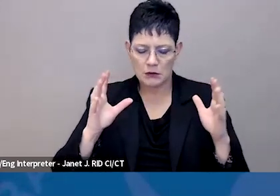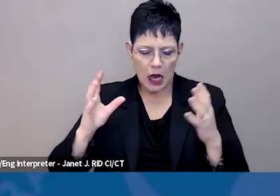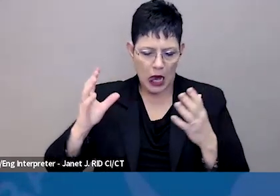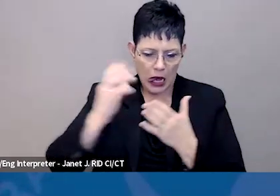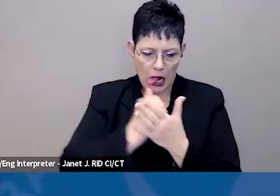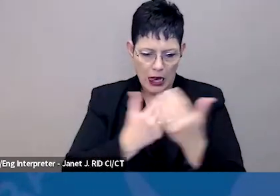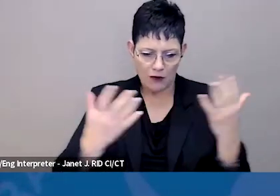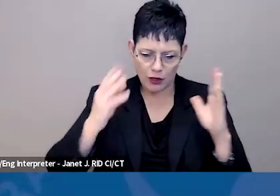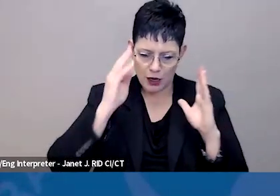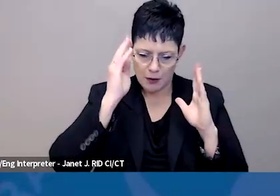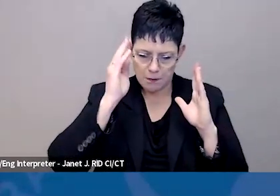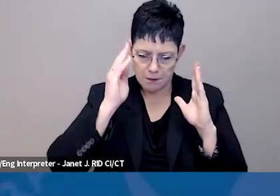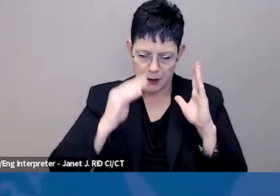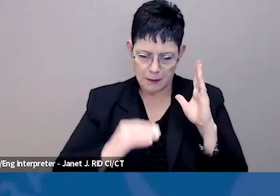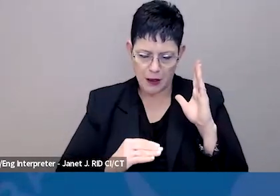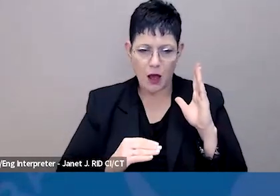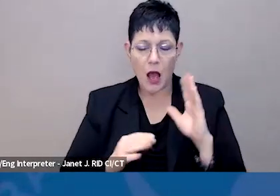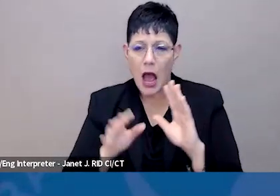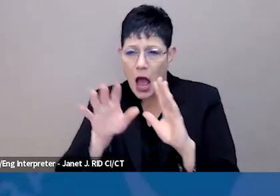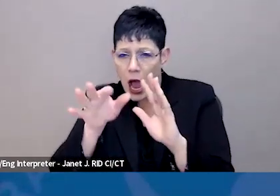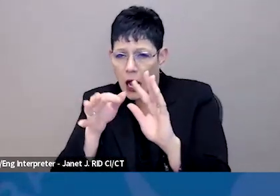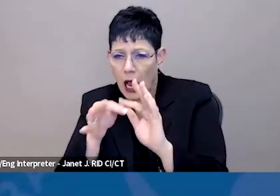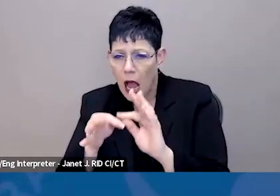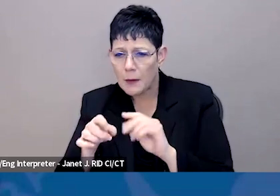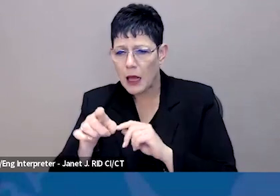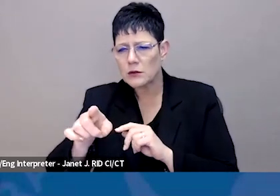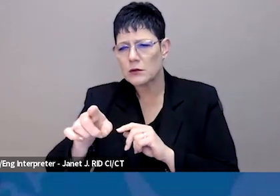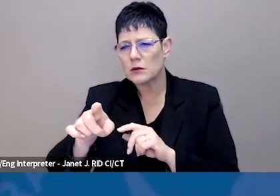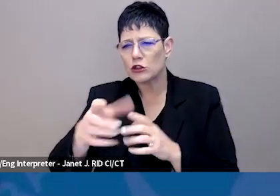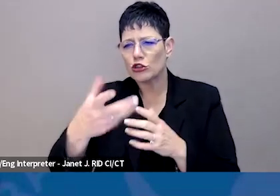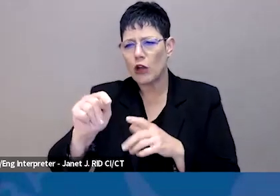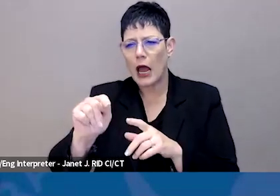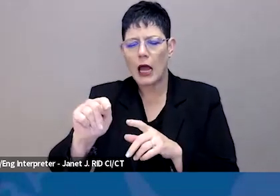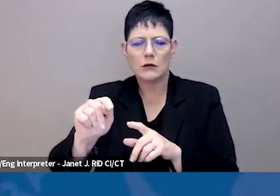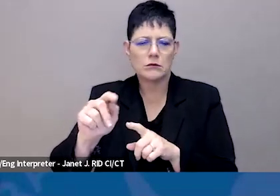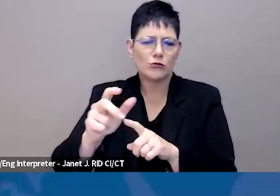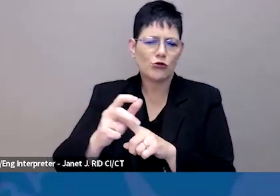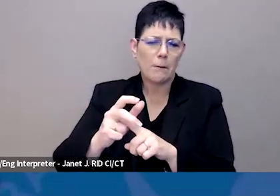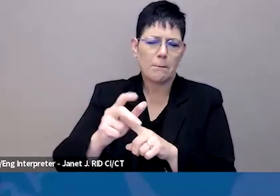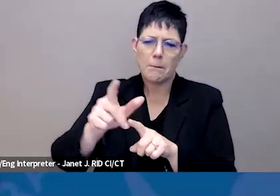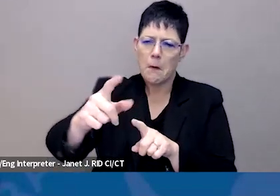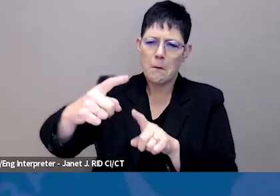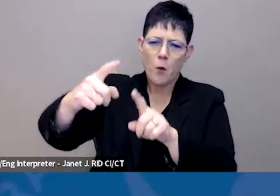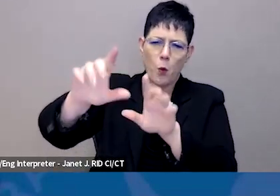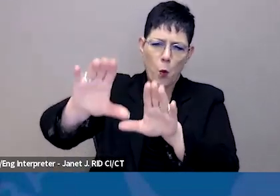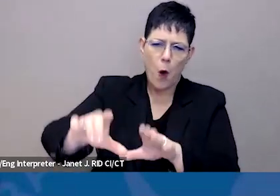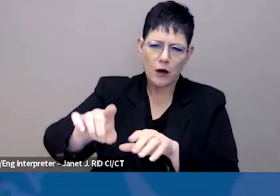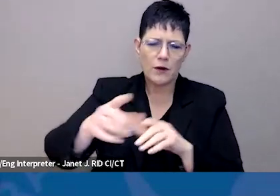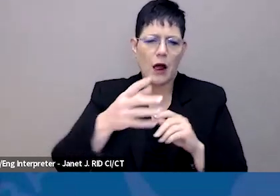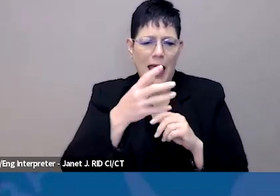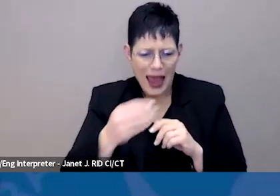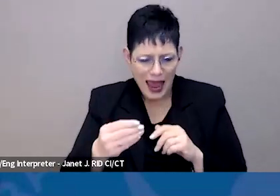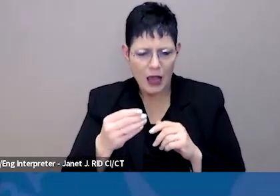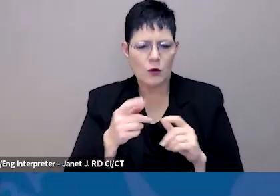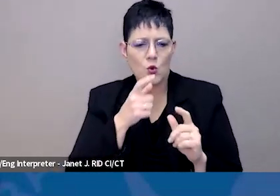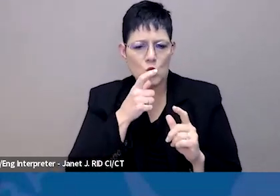today. And I can tell you the comments in the chat have been so helpful and so fruitful, as well as the information provided